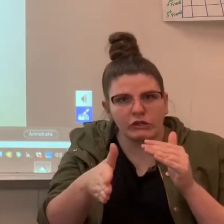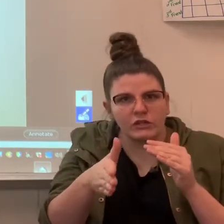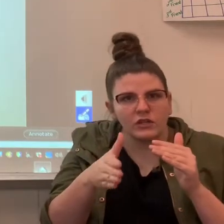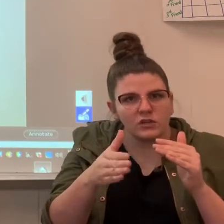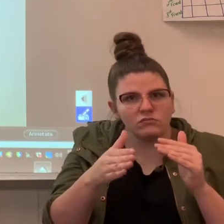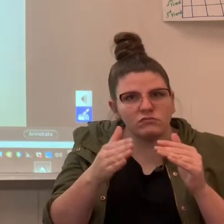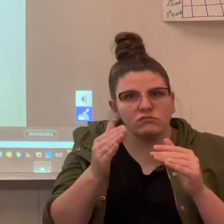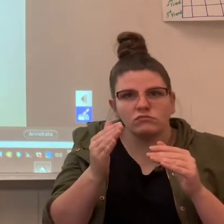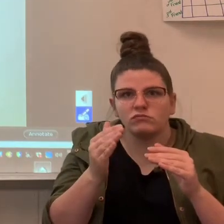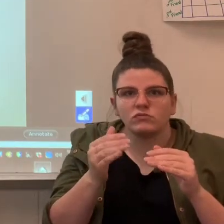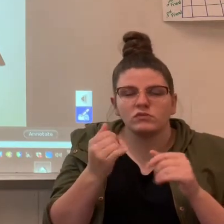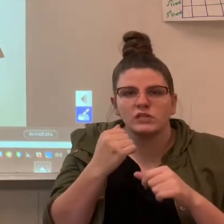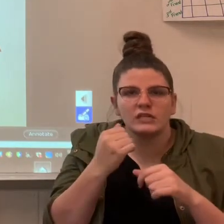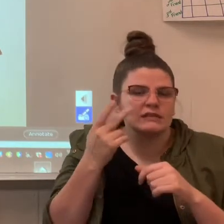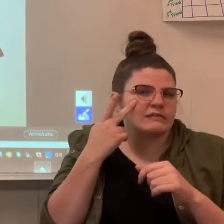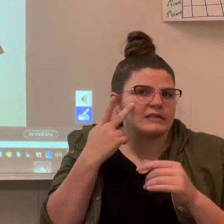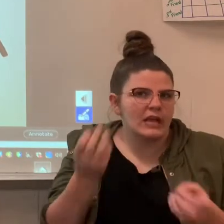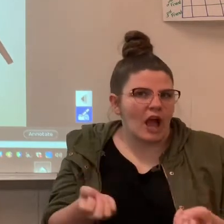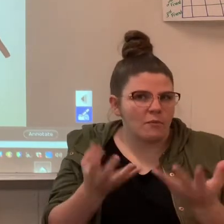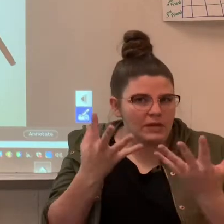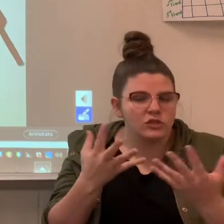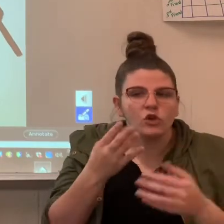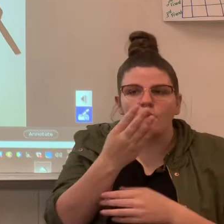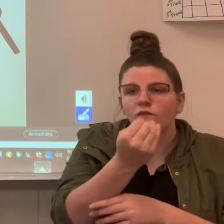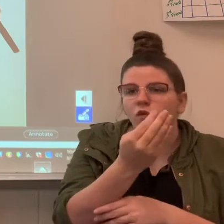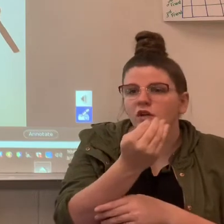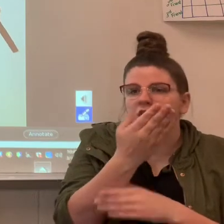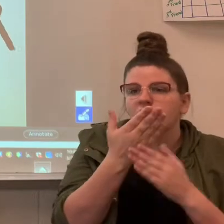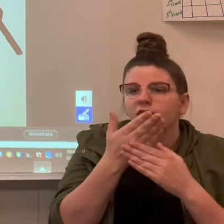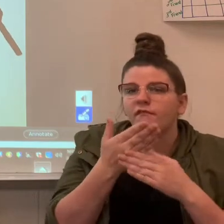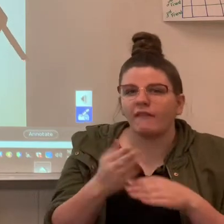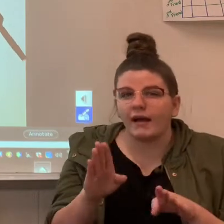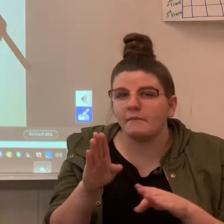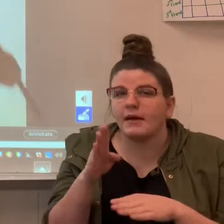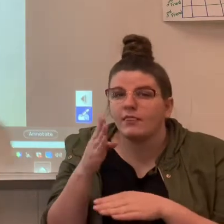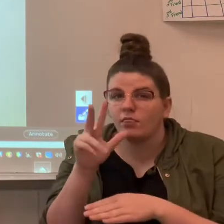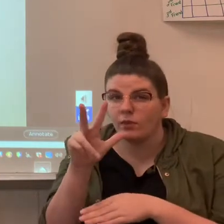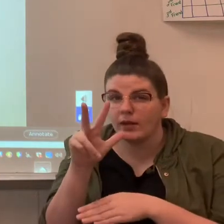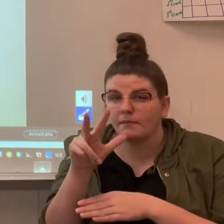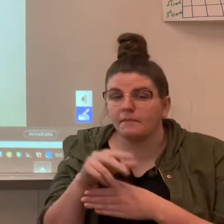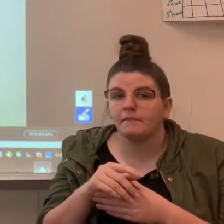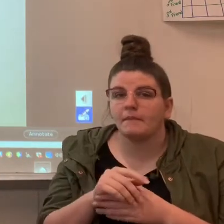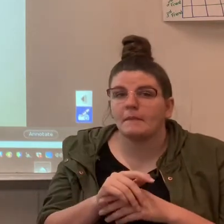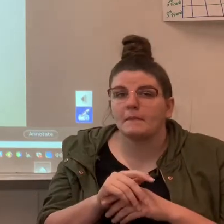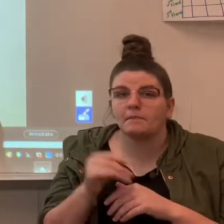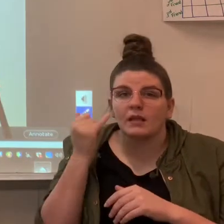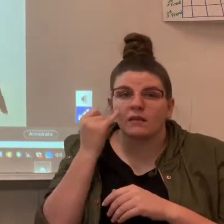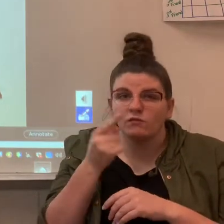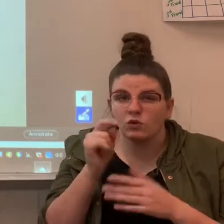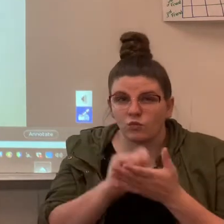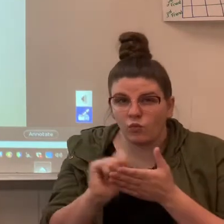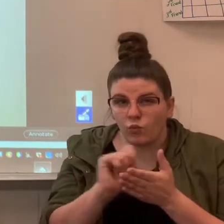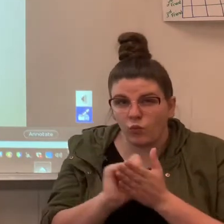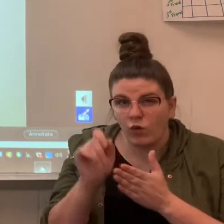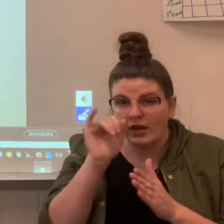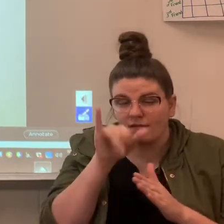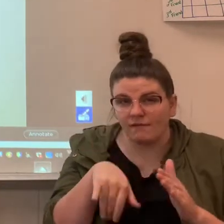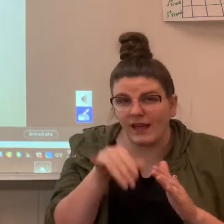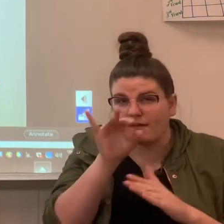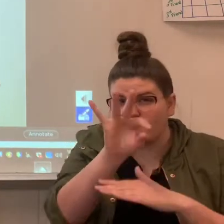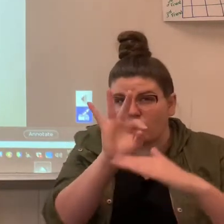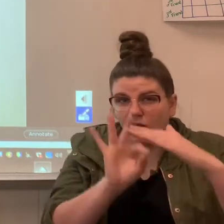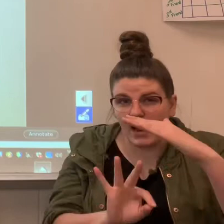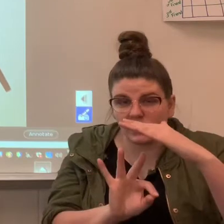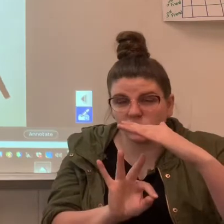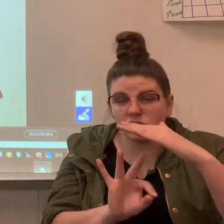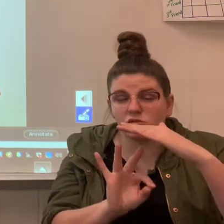14 yards and we would divide it by 3, which if you write that as a fraction, that is